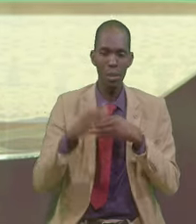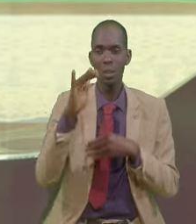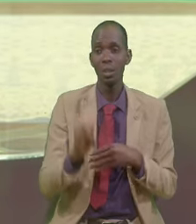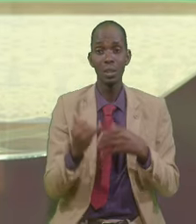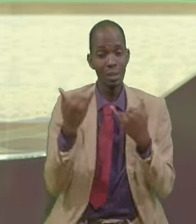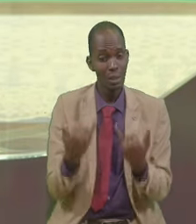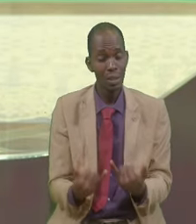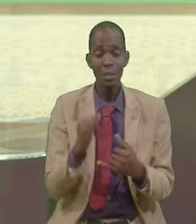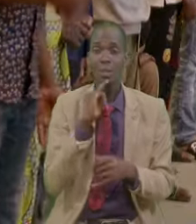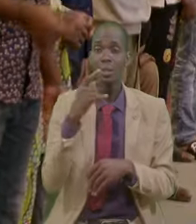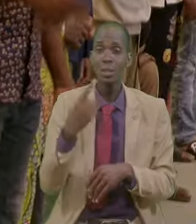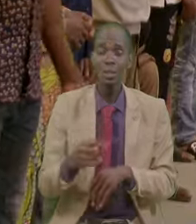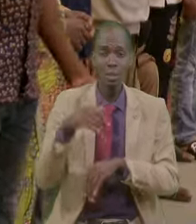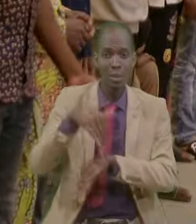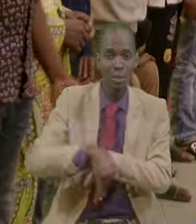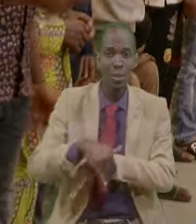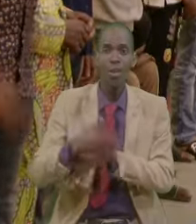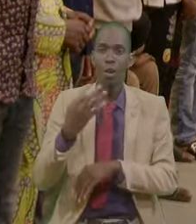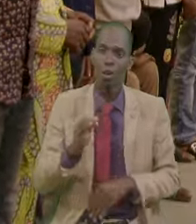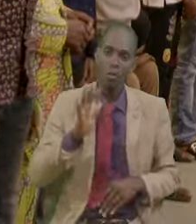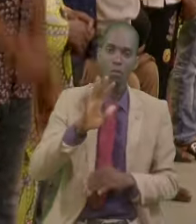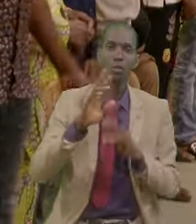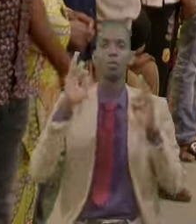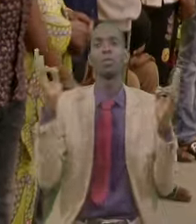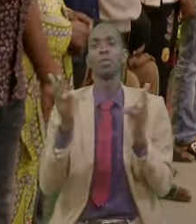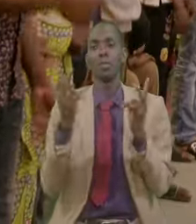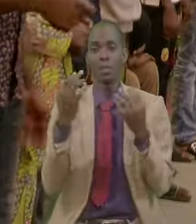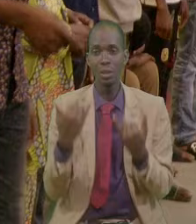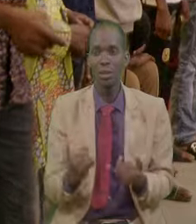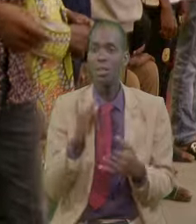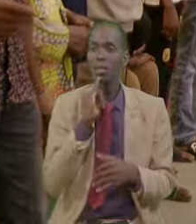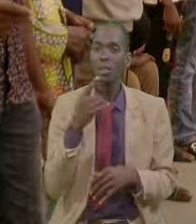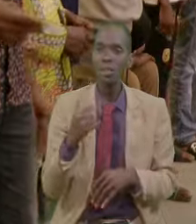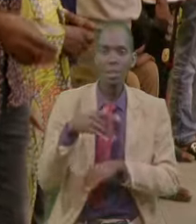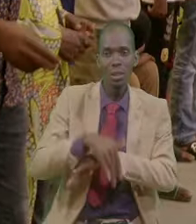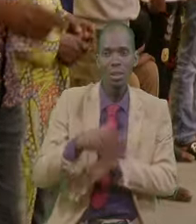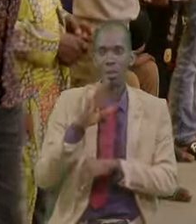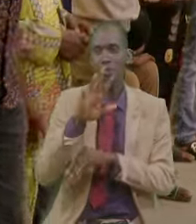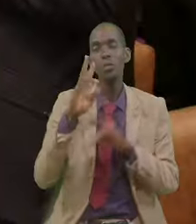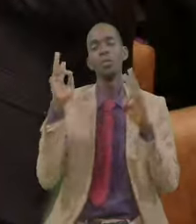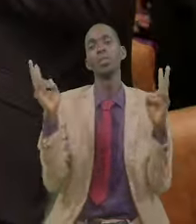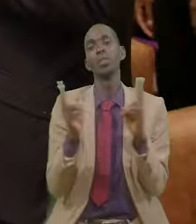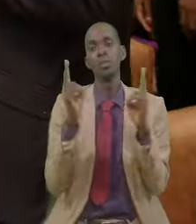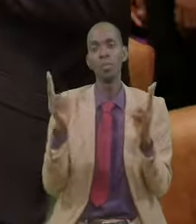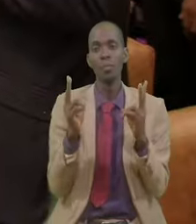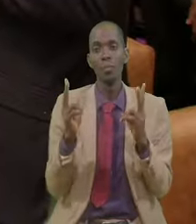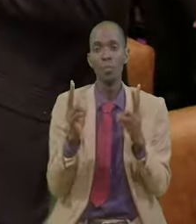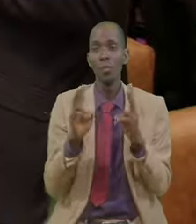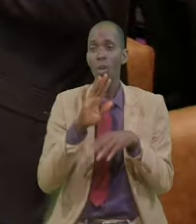the moment. It's the moment of your victory. It's the moment of your victory.